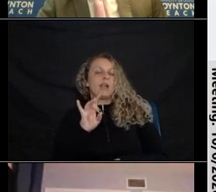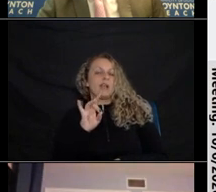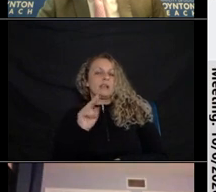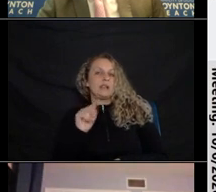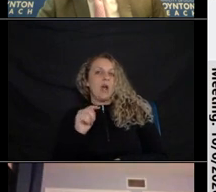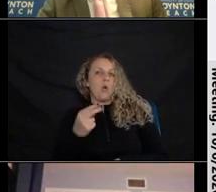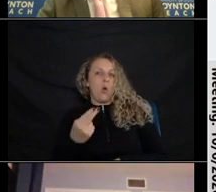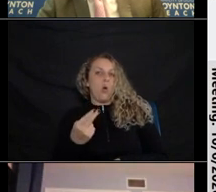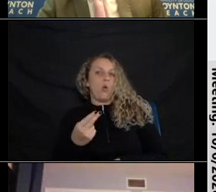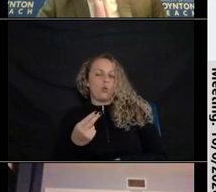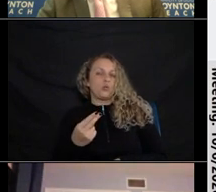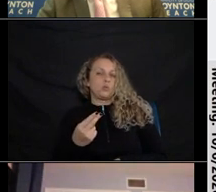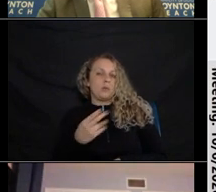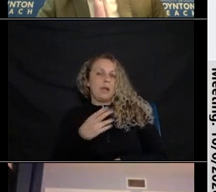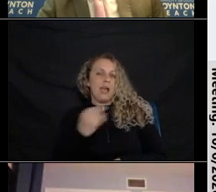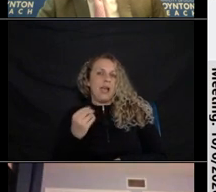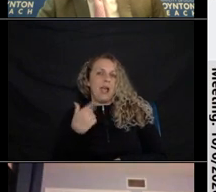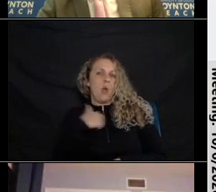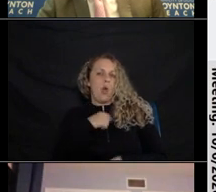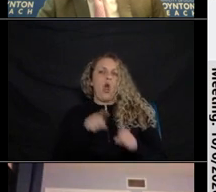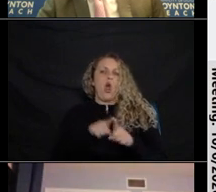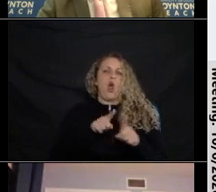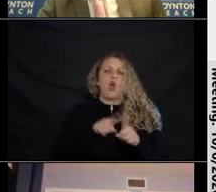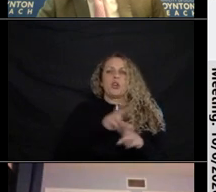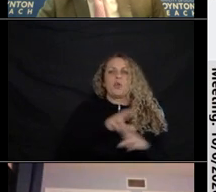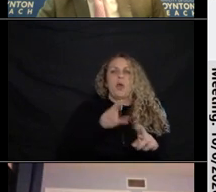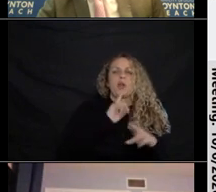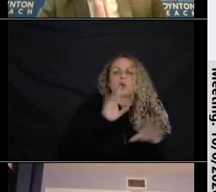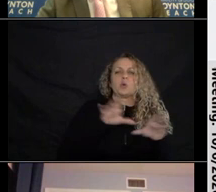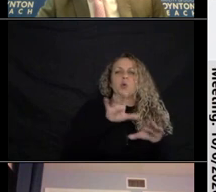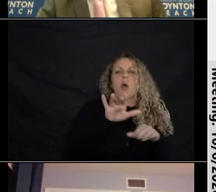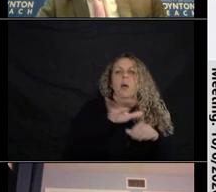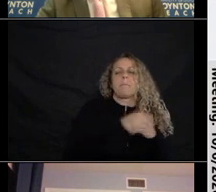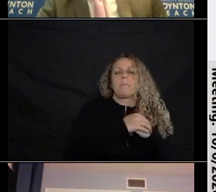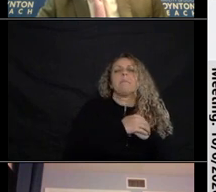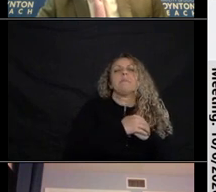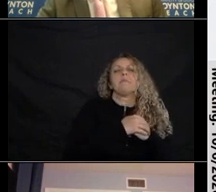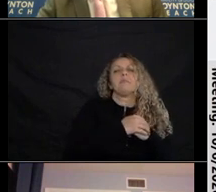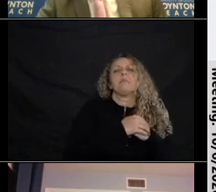townhomes. And we're also getting ready to do,